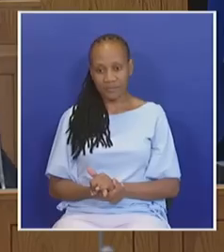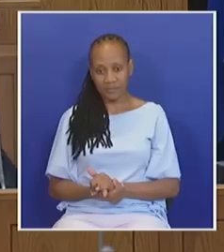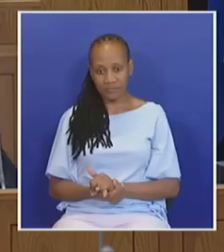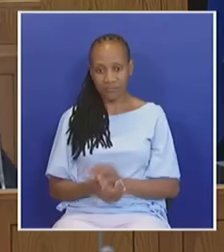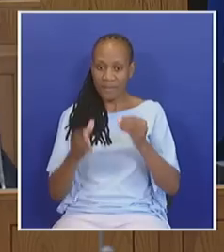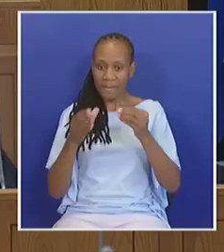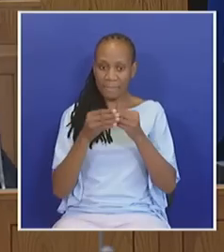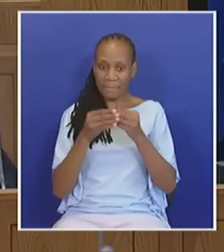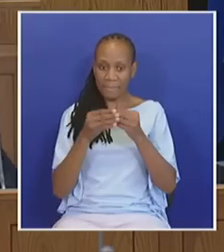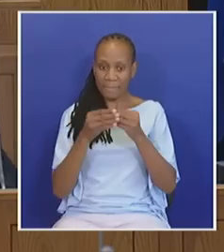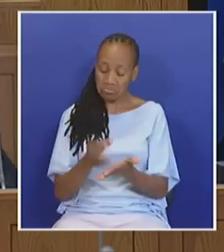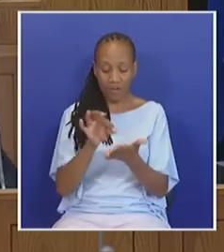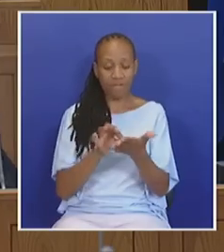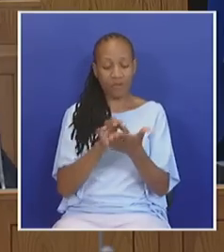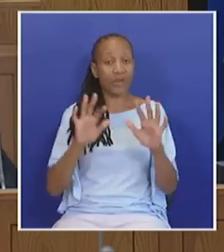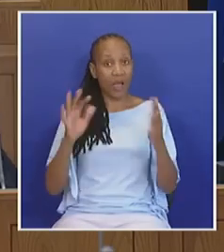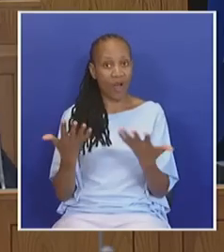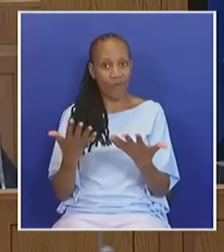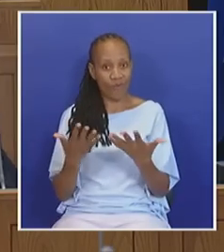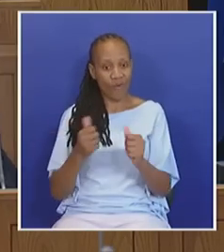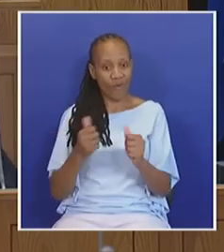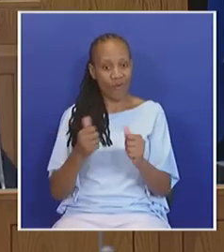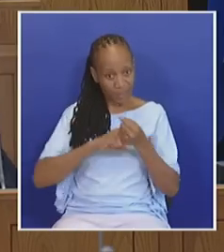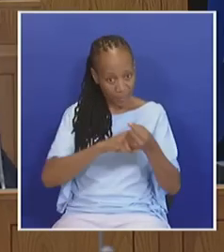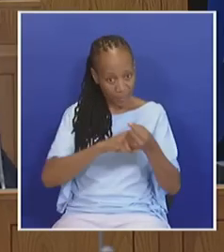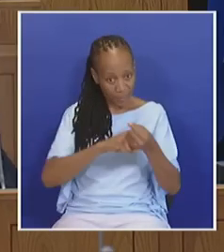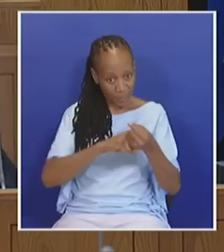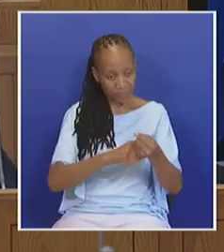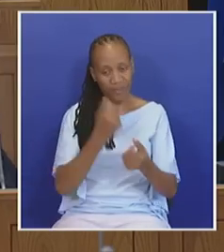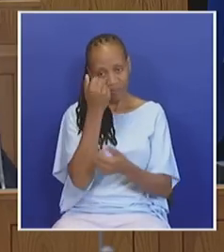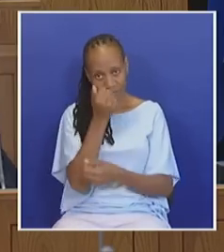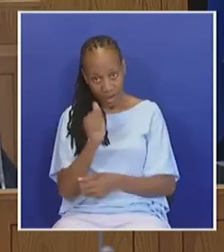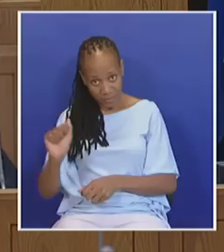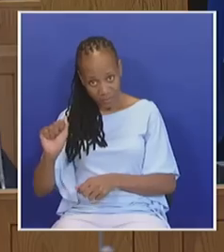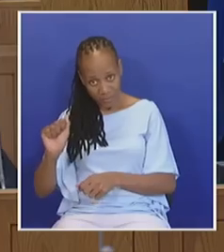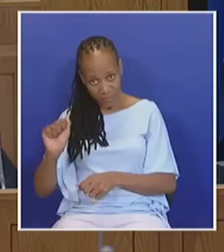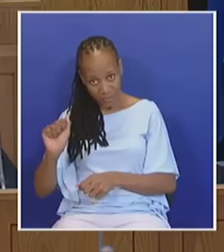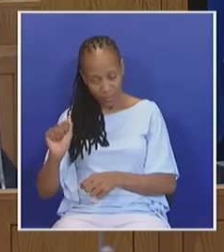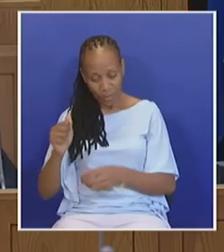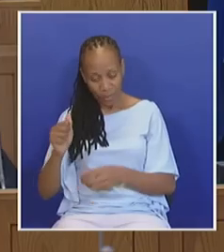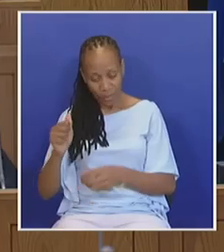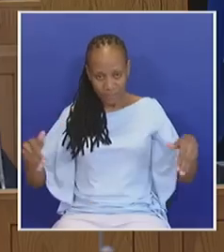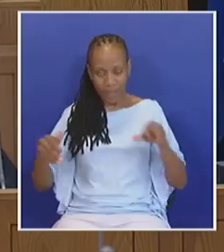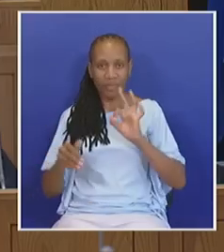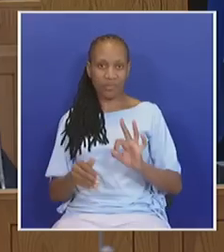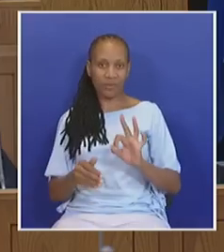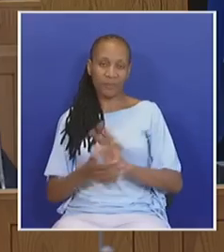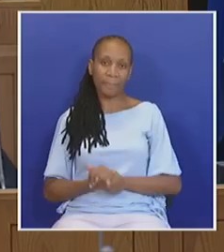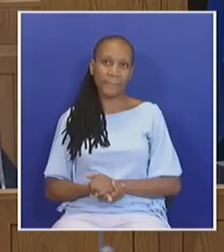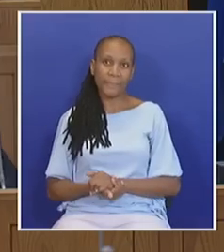Members will vote by pressing in favor, against, or abstain.